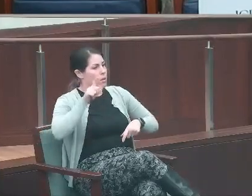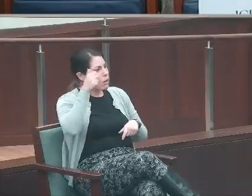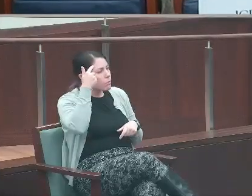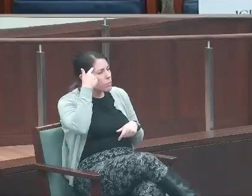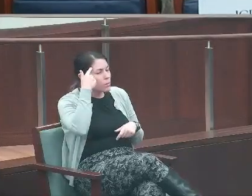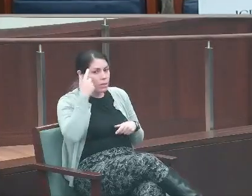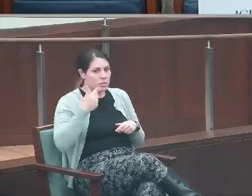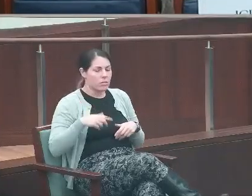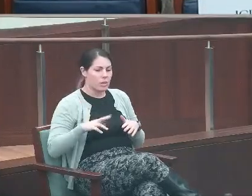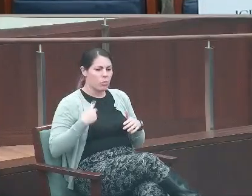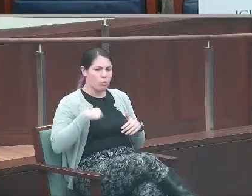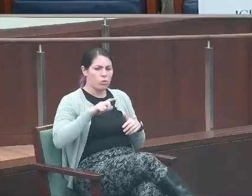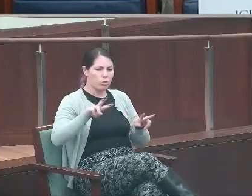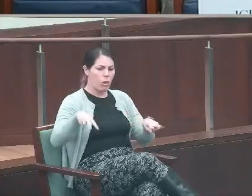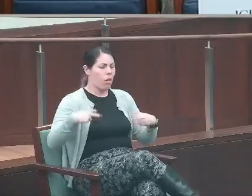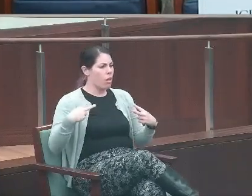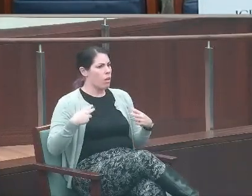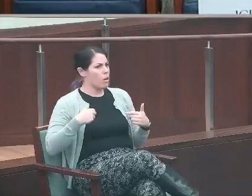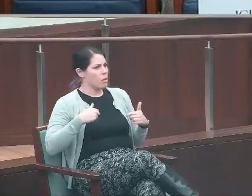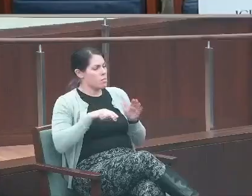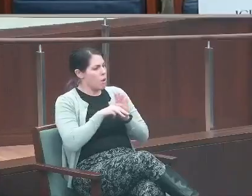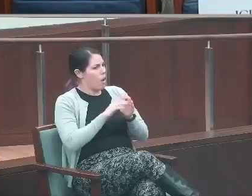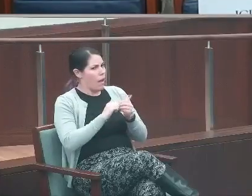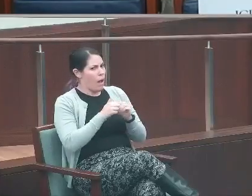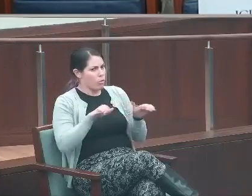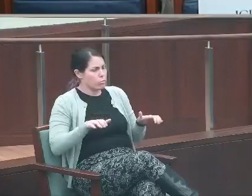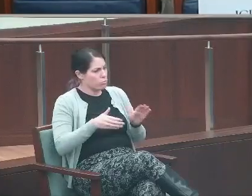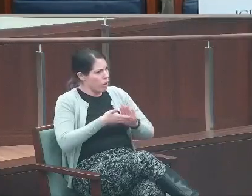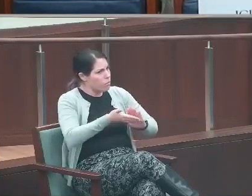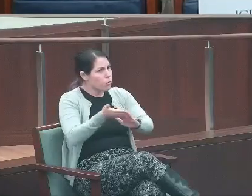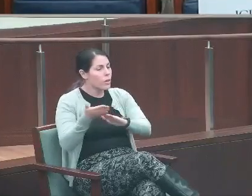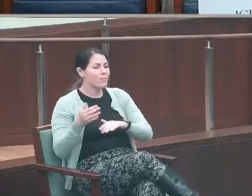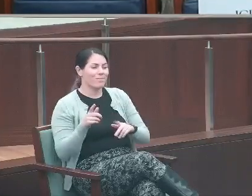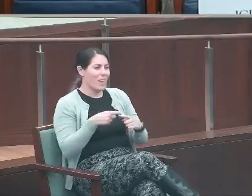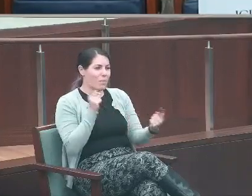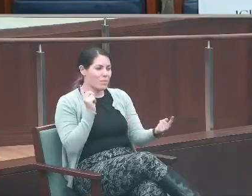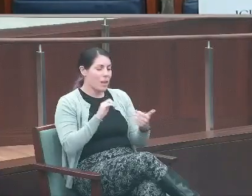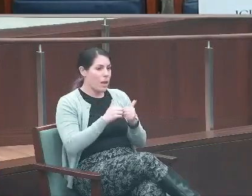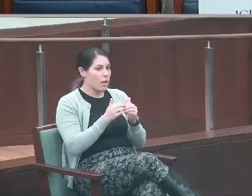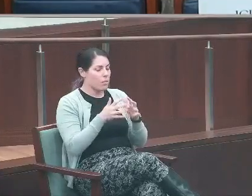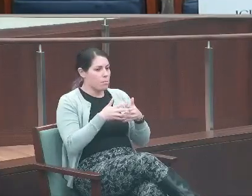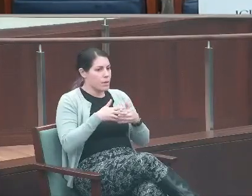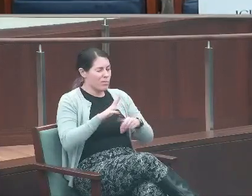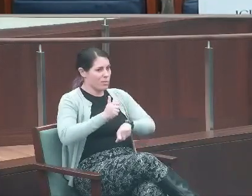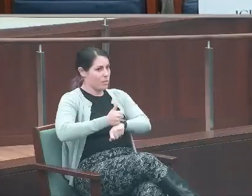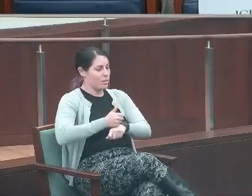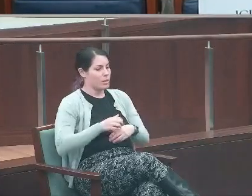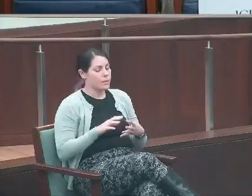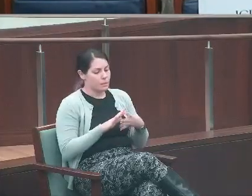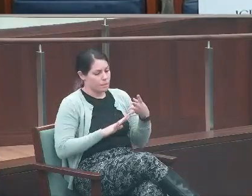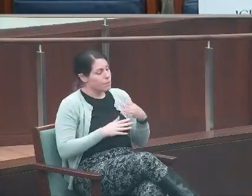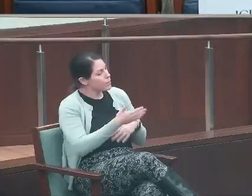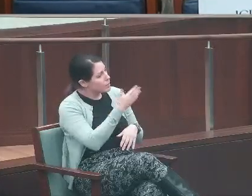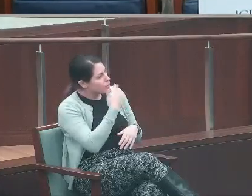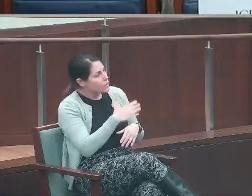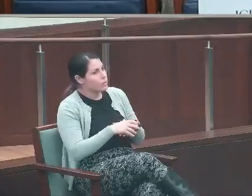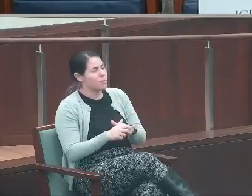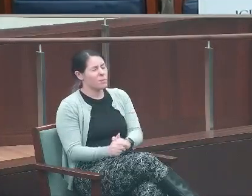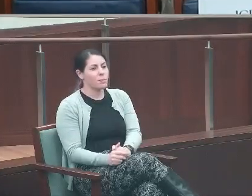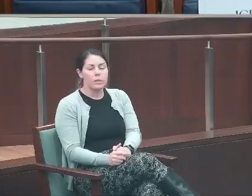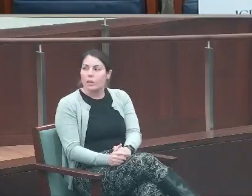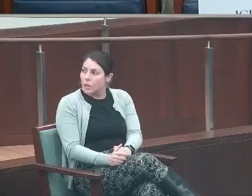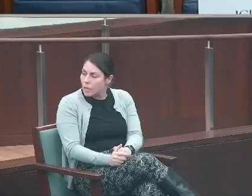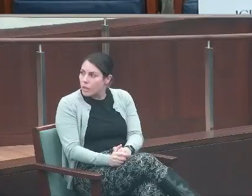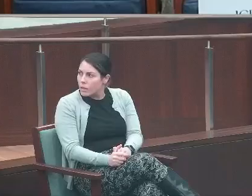to, which is the opposite of the way America has operated historically. Great, thanks. You know, the Jewish community,